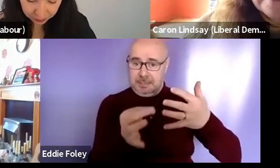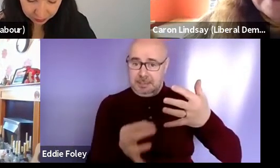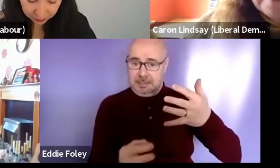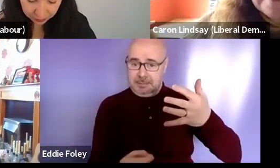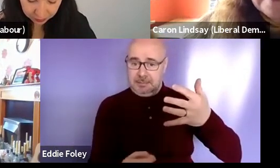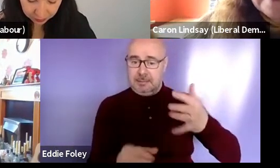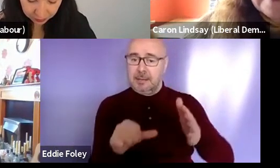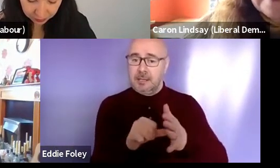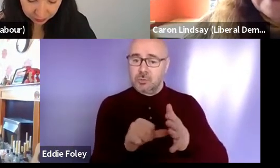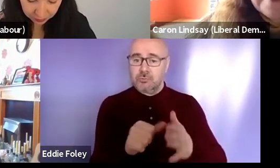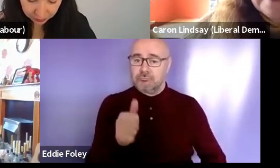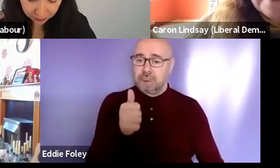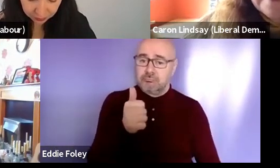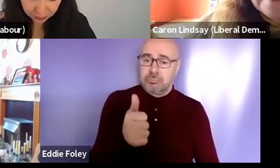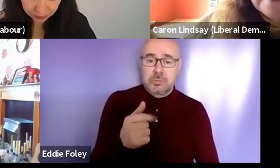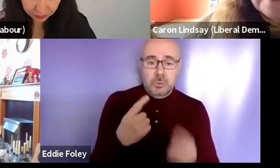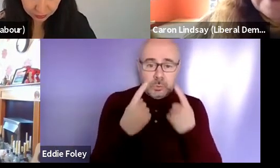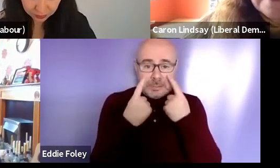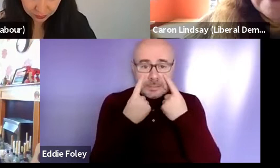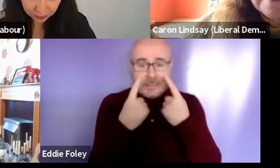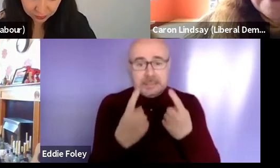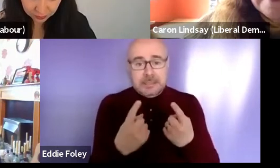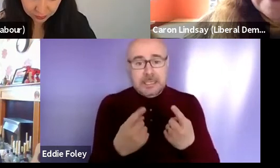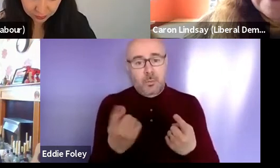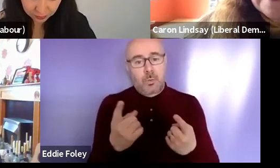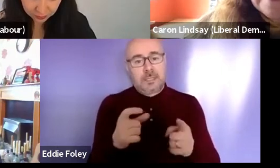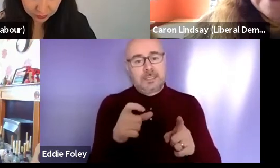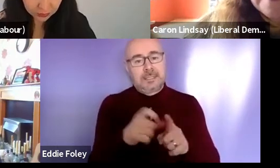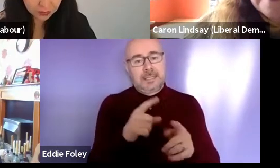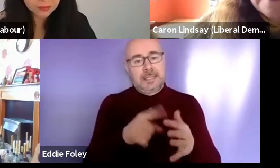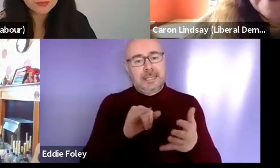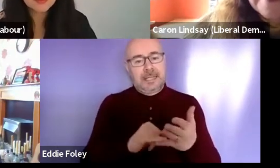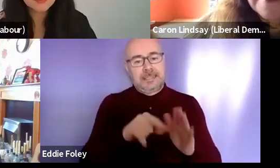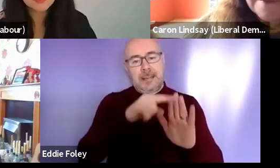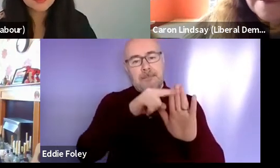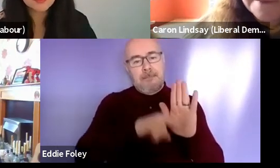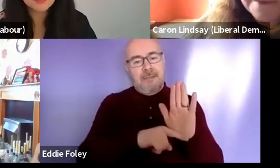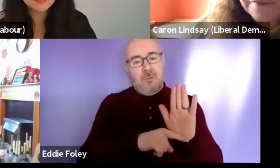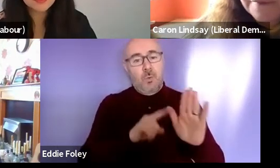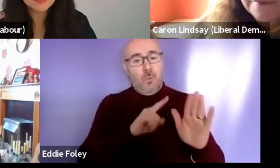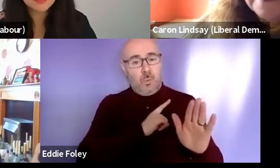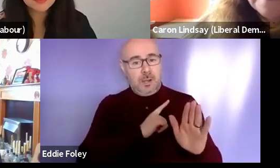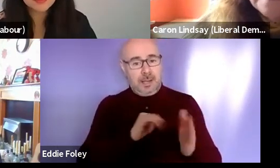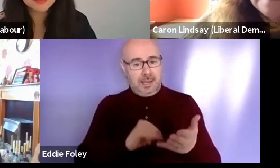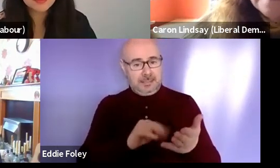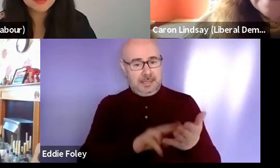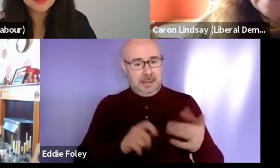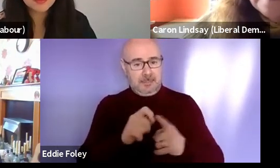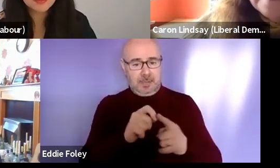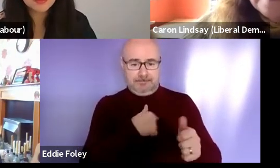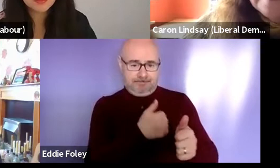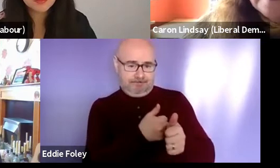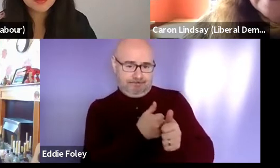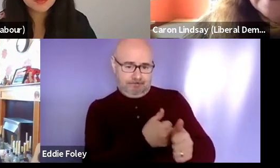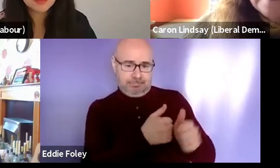active participation mentioned in the DES manifesto, because that is exactly what the SNP has championed. Everything down to the